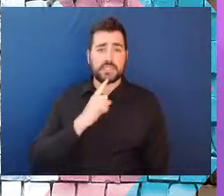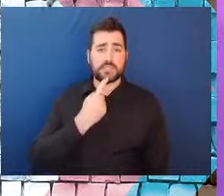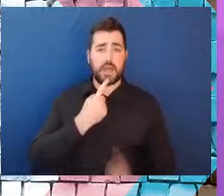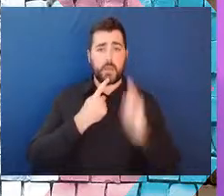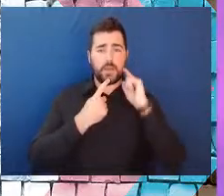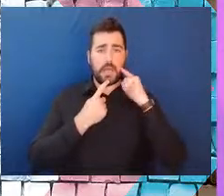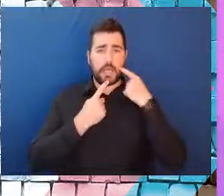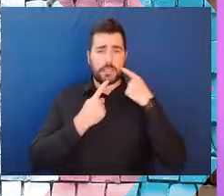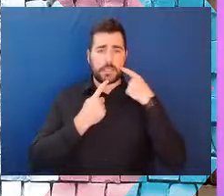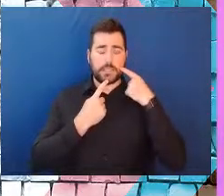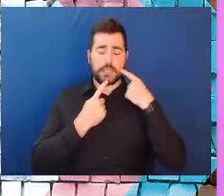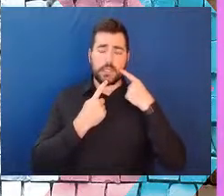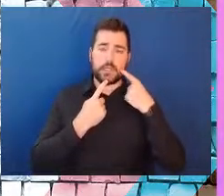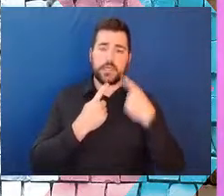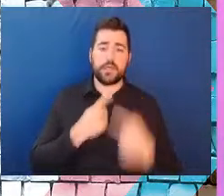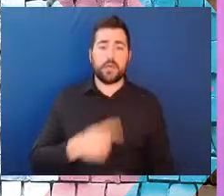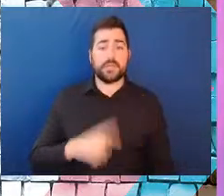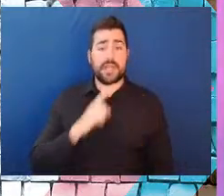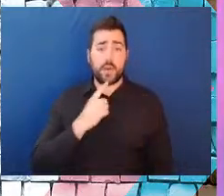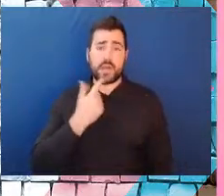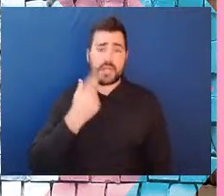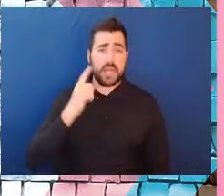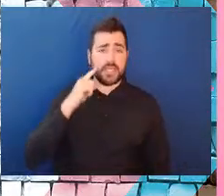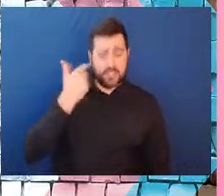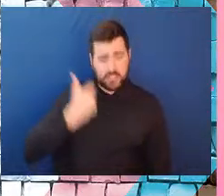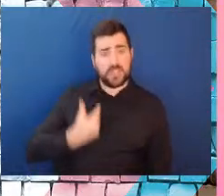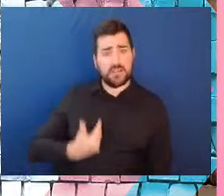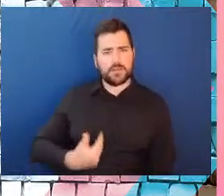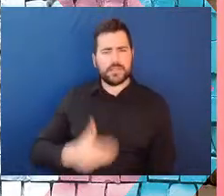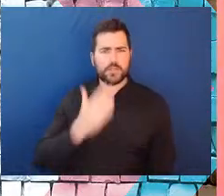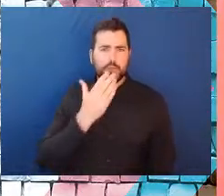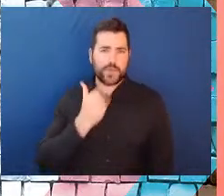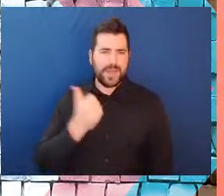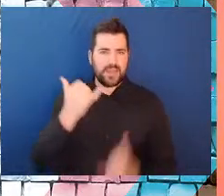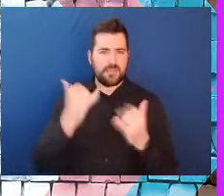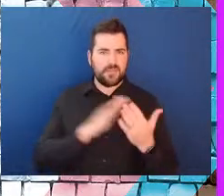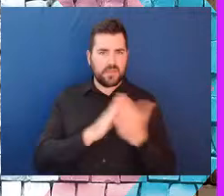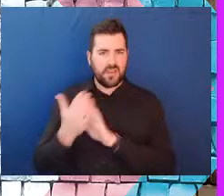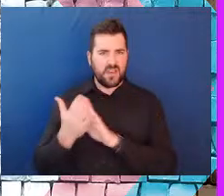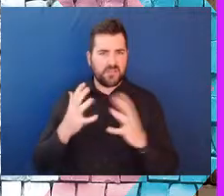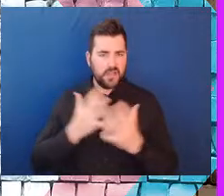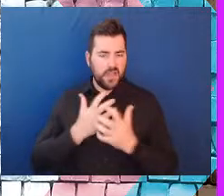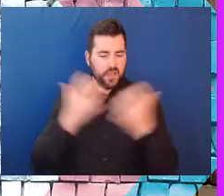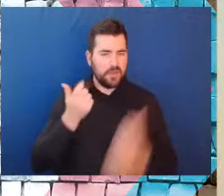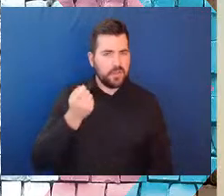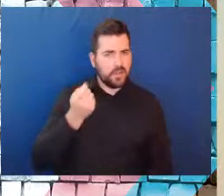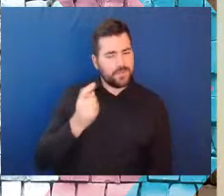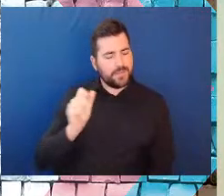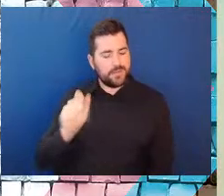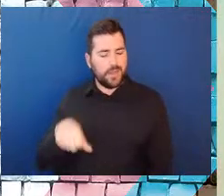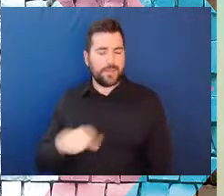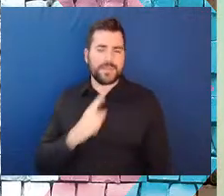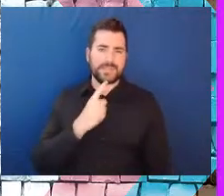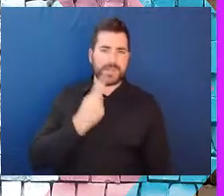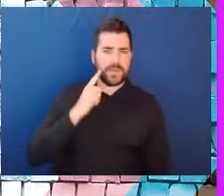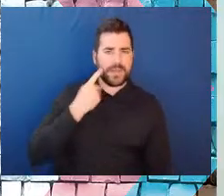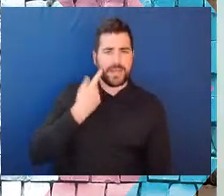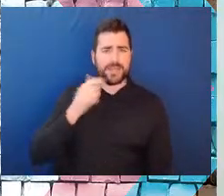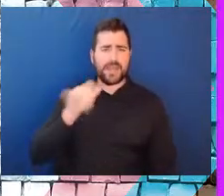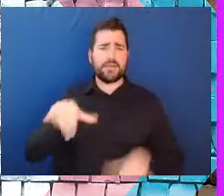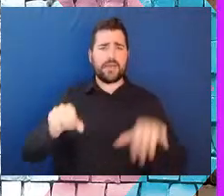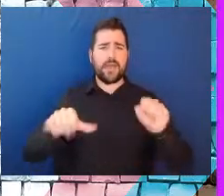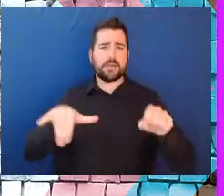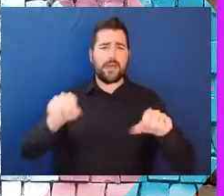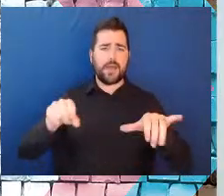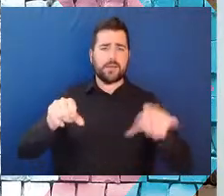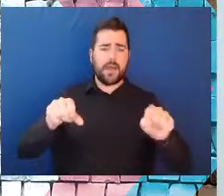So sour candy. I'm sour candy, so sweet that I get a little angry, yeah. Sour candy, yeah,